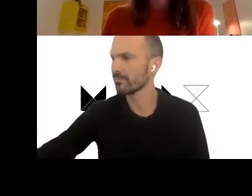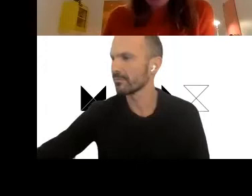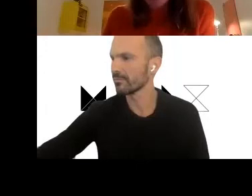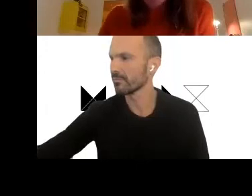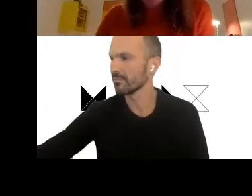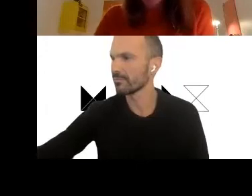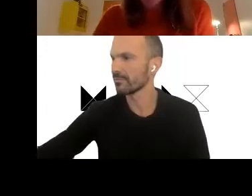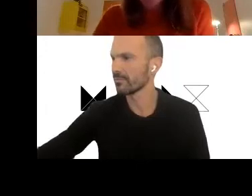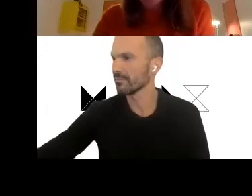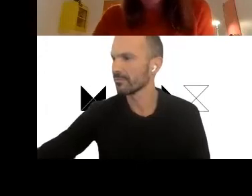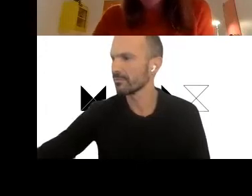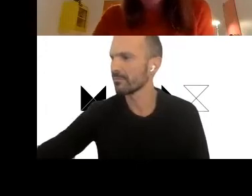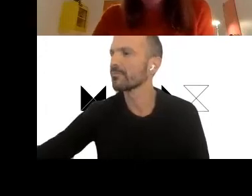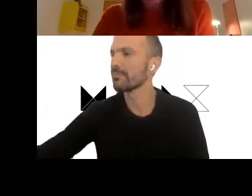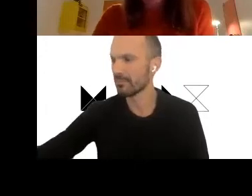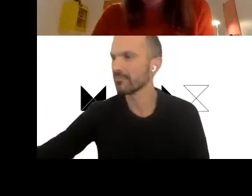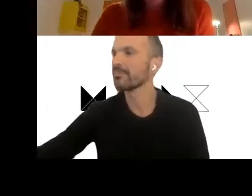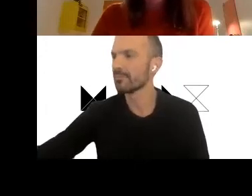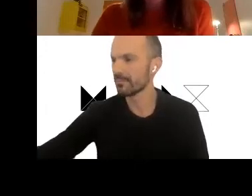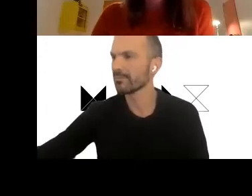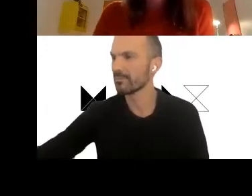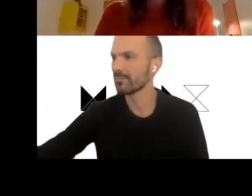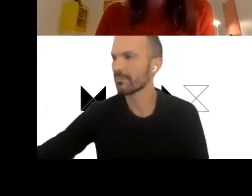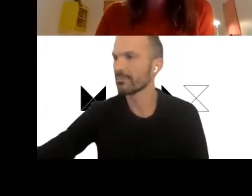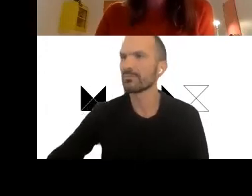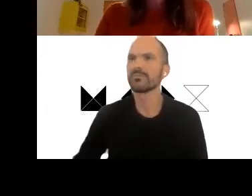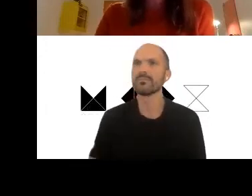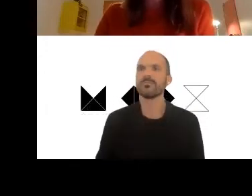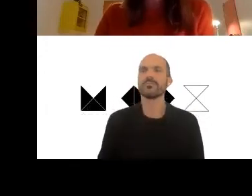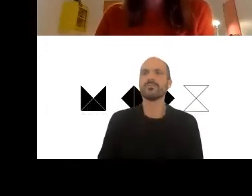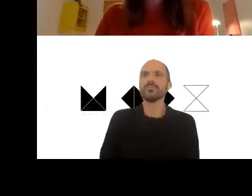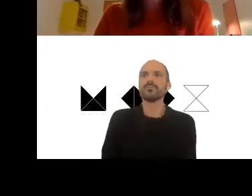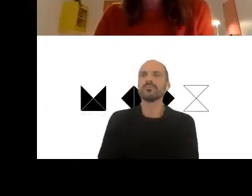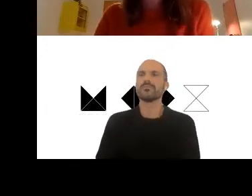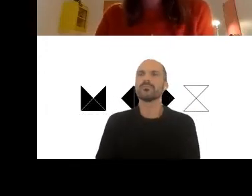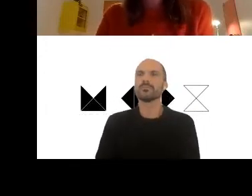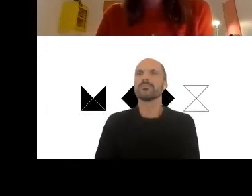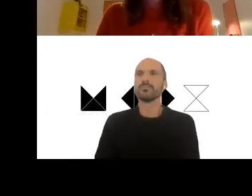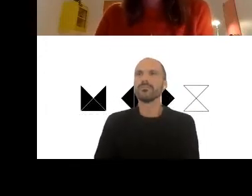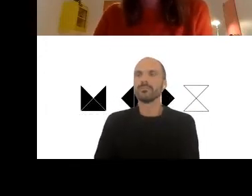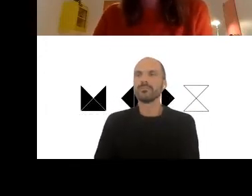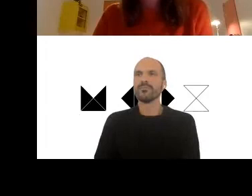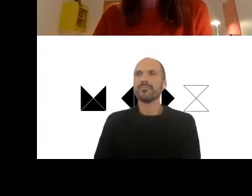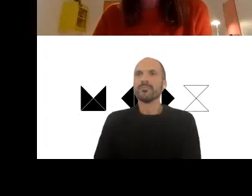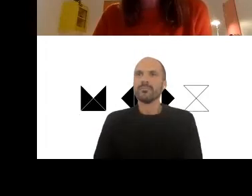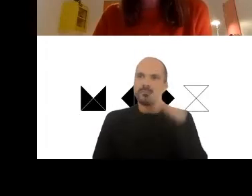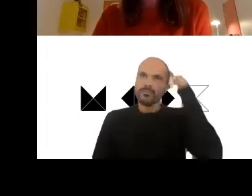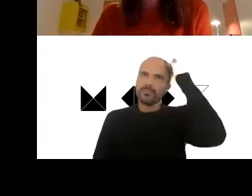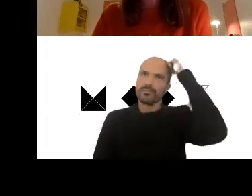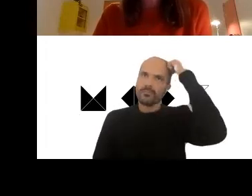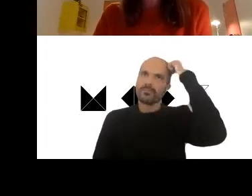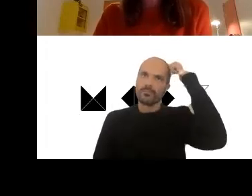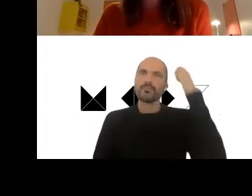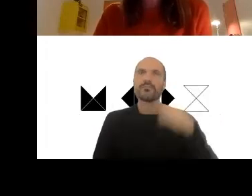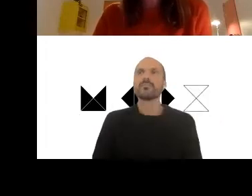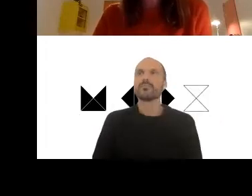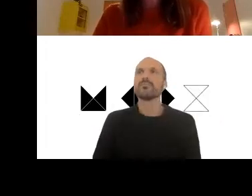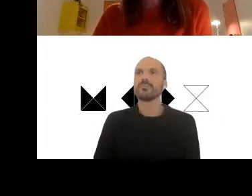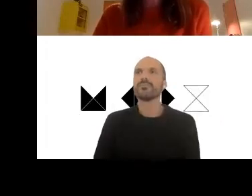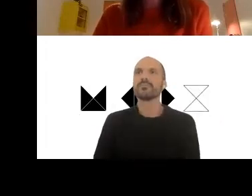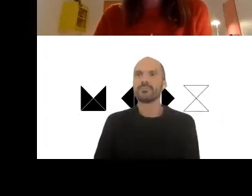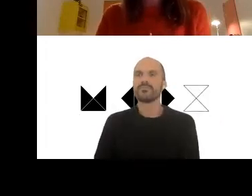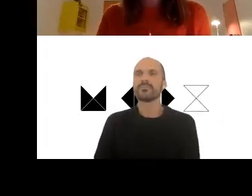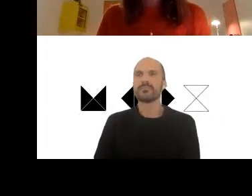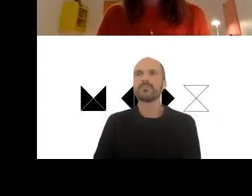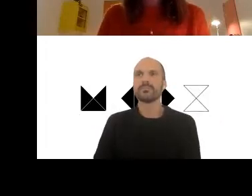very affected during that period of time. And this was 1/3 of the time. So in 7